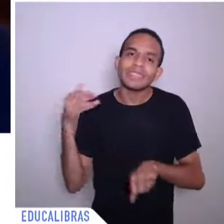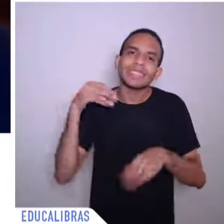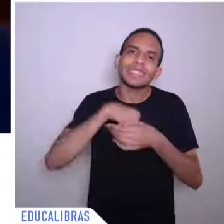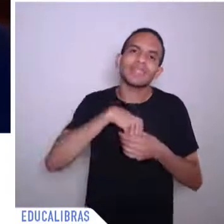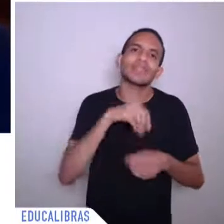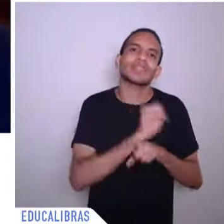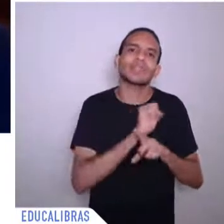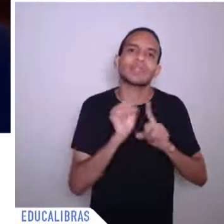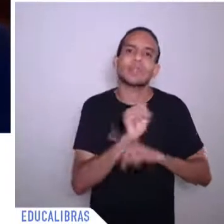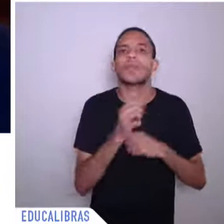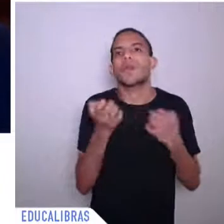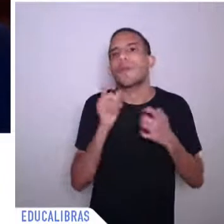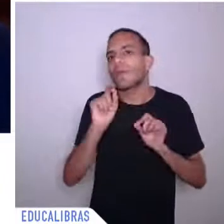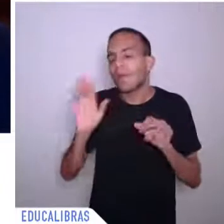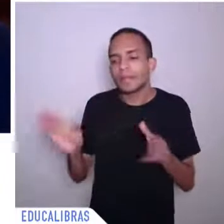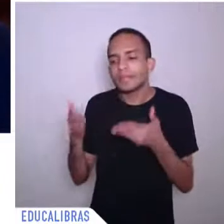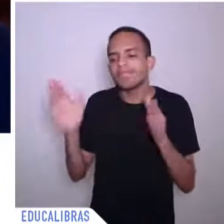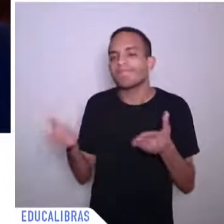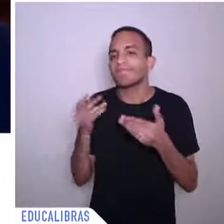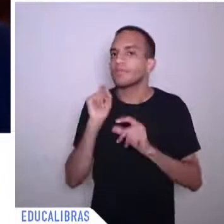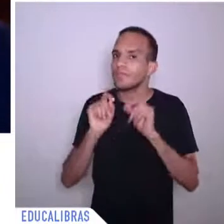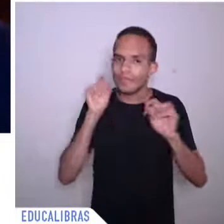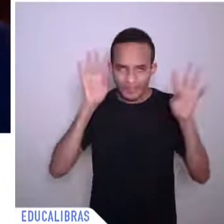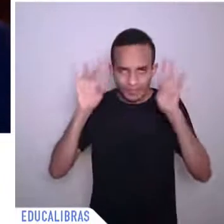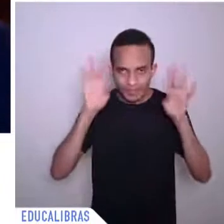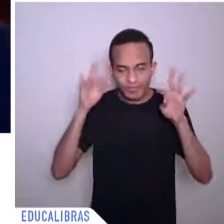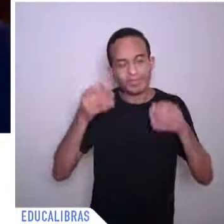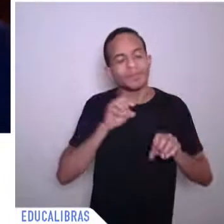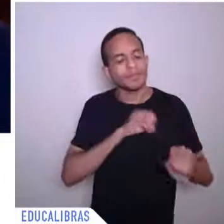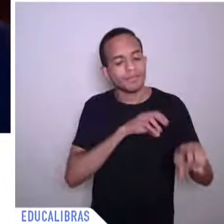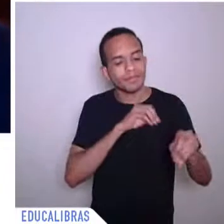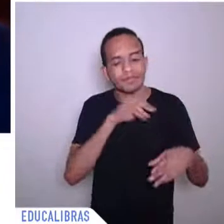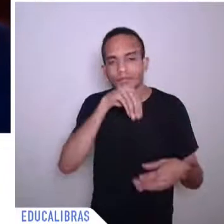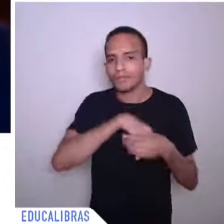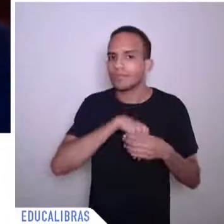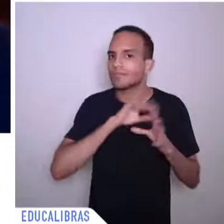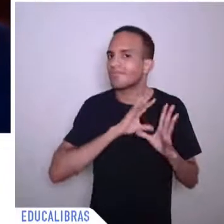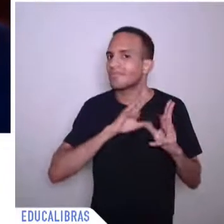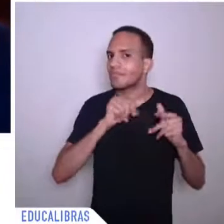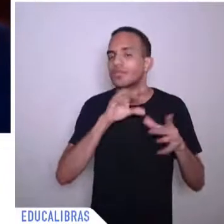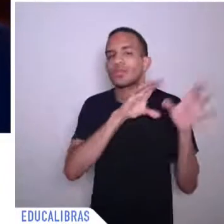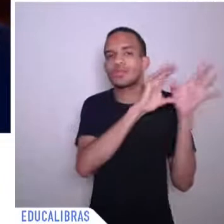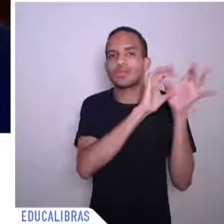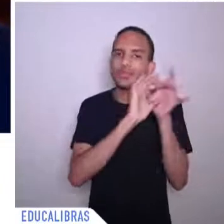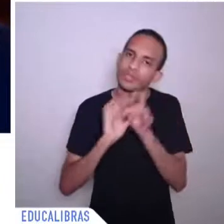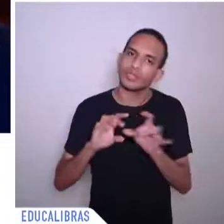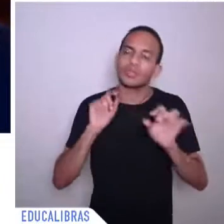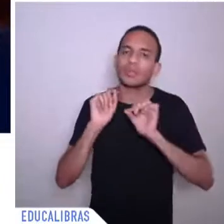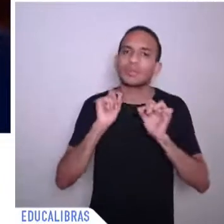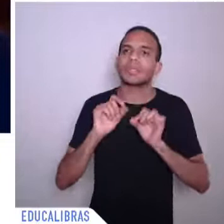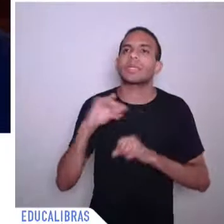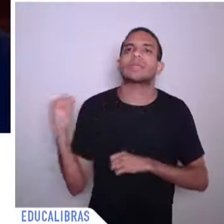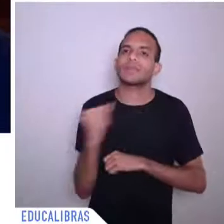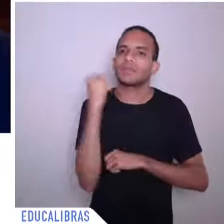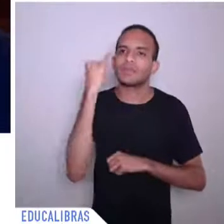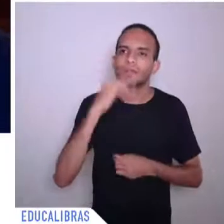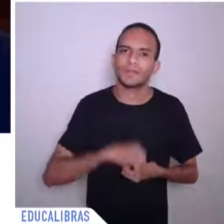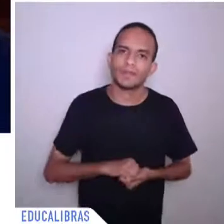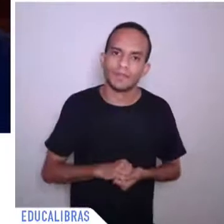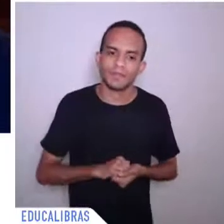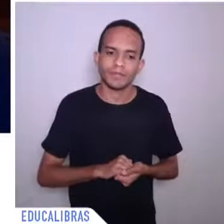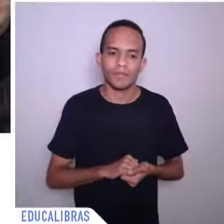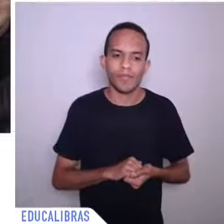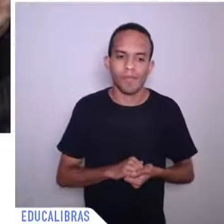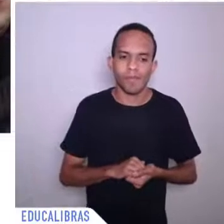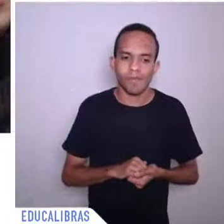is the insertion of the young people into the society. So thinking of education in this